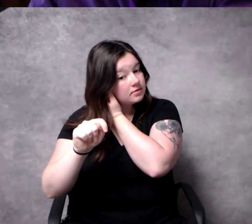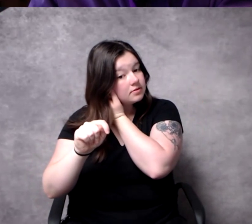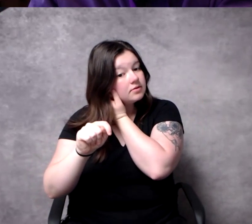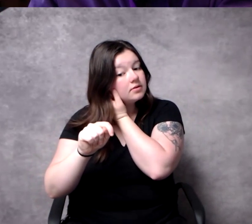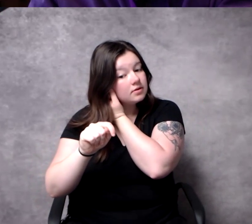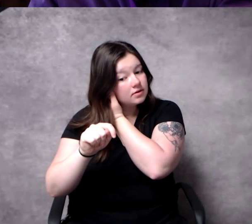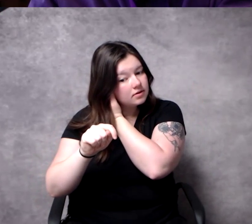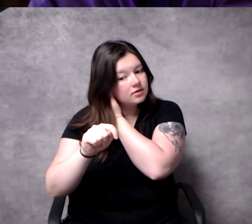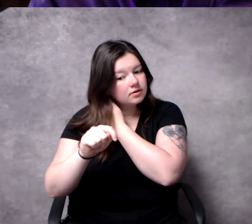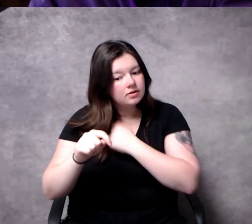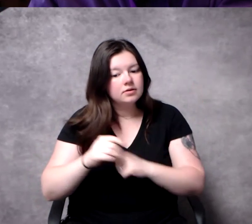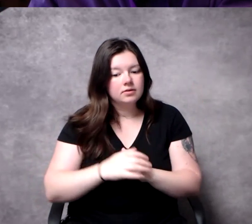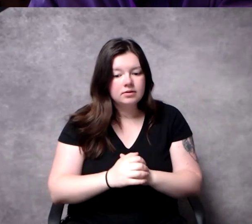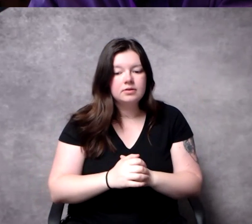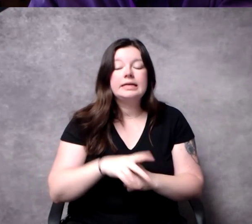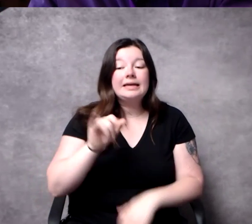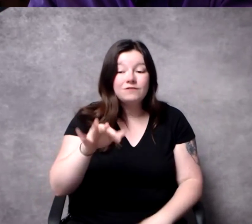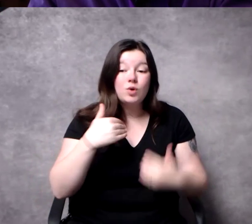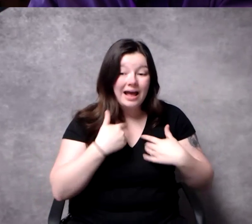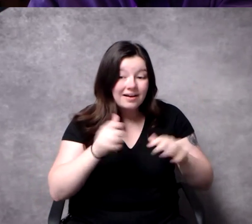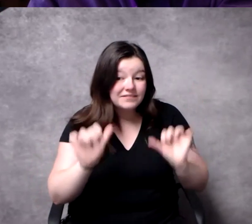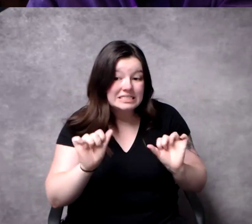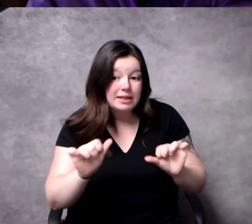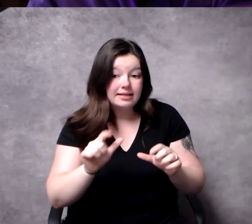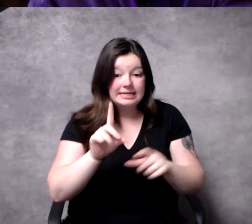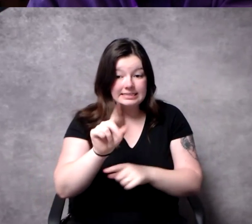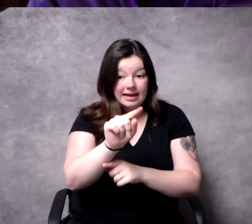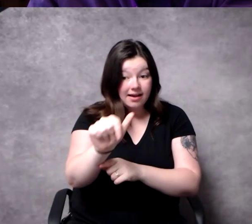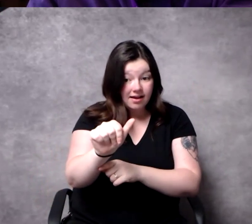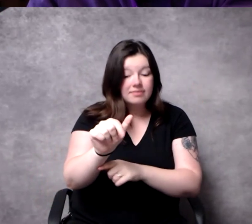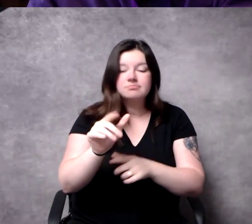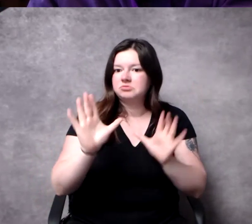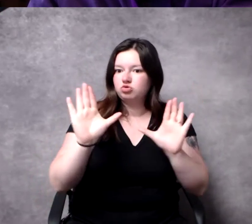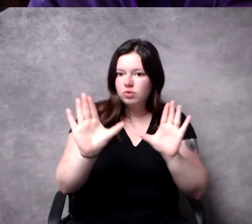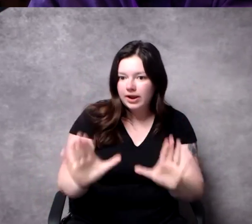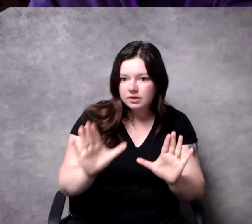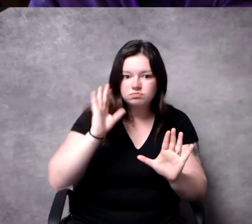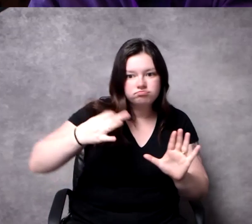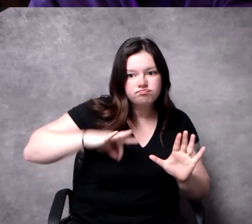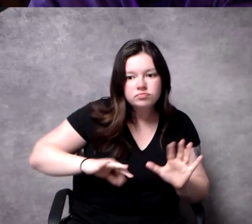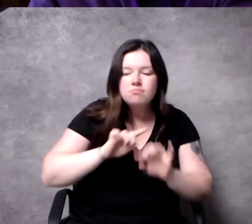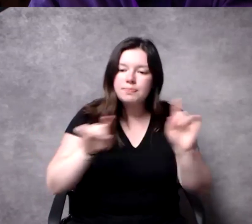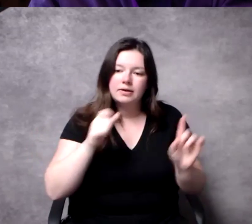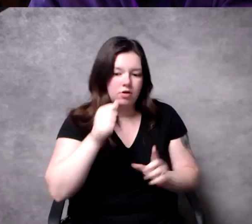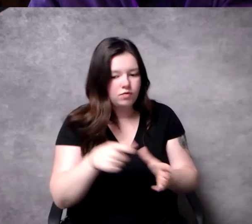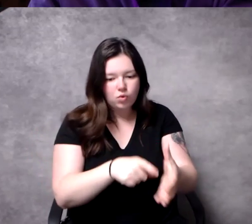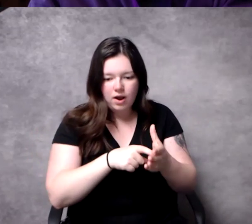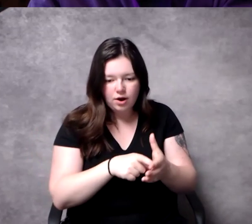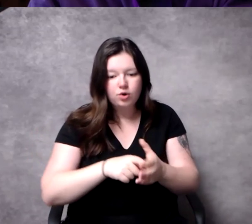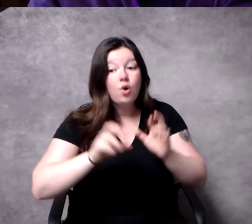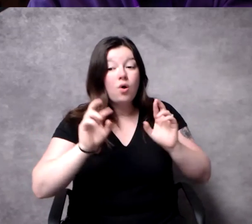data, but again, data is not required there. Hopefully you've had some good training so that you have